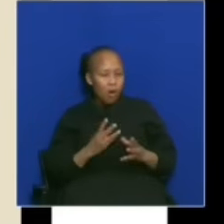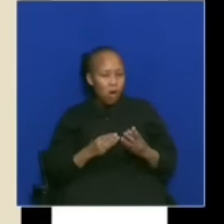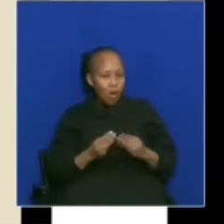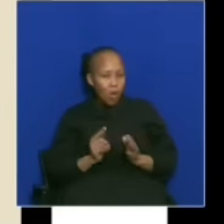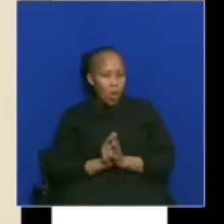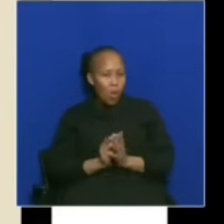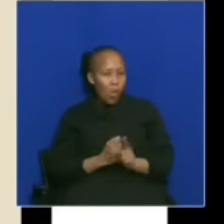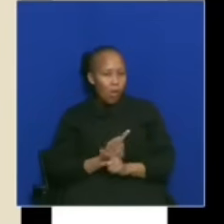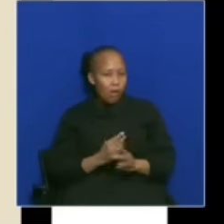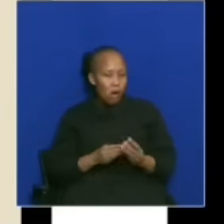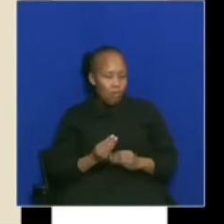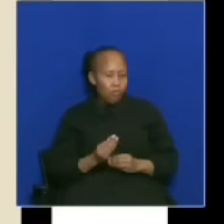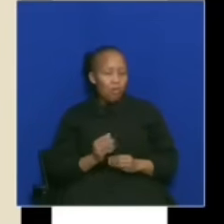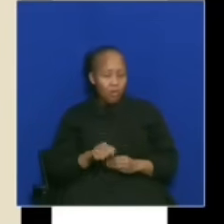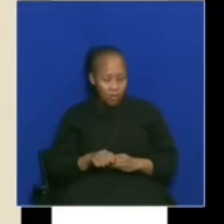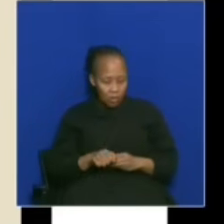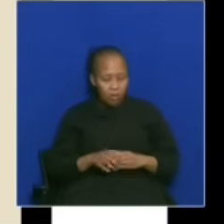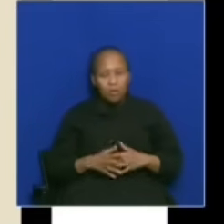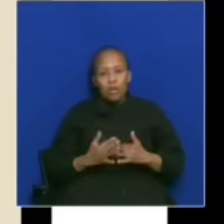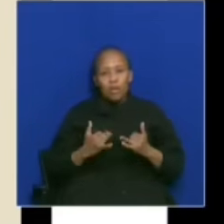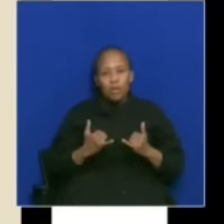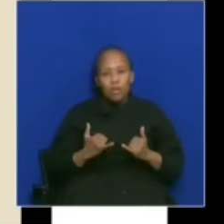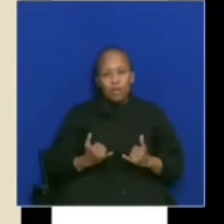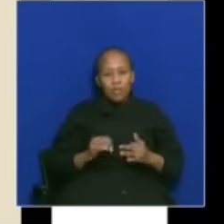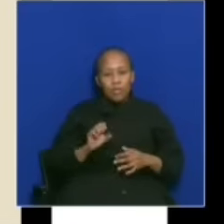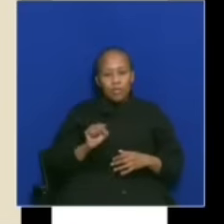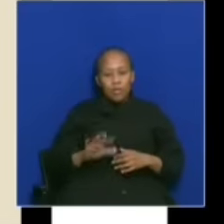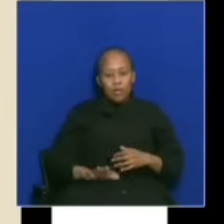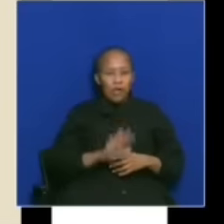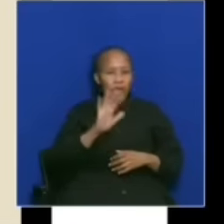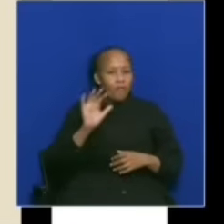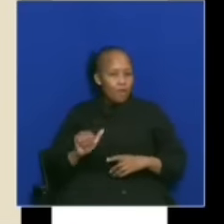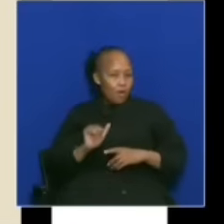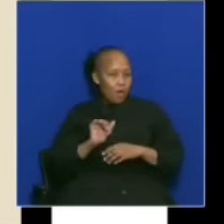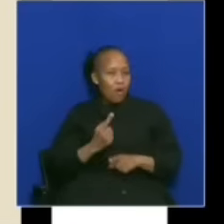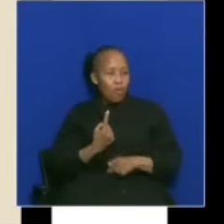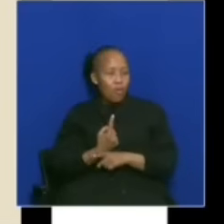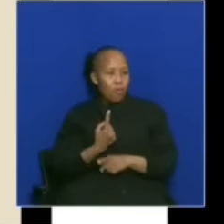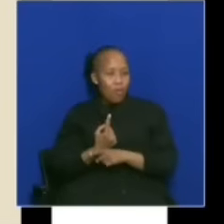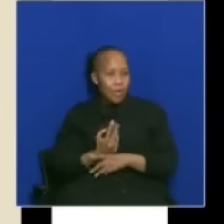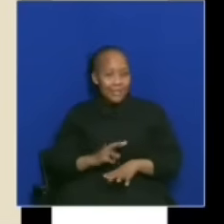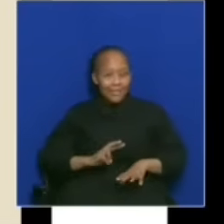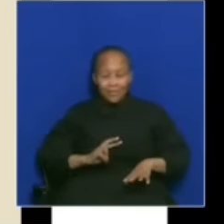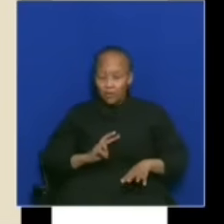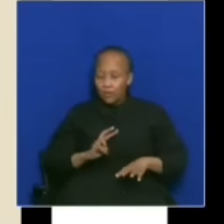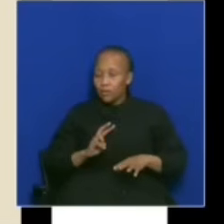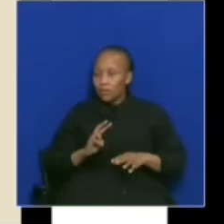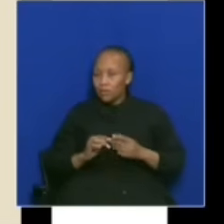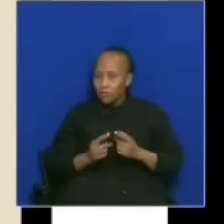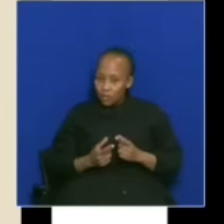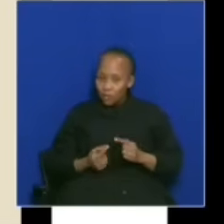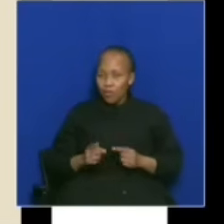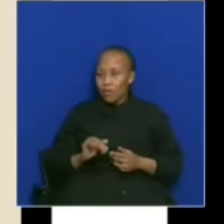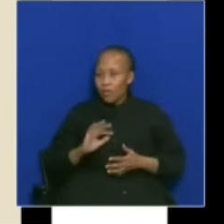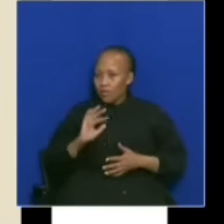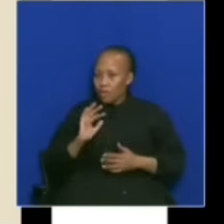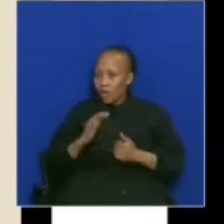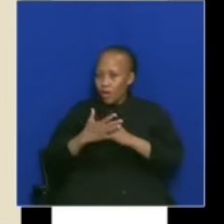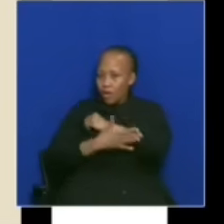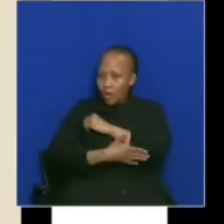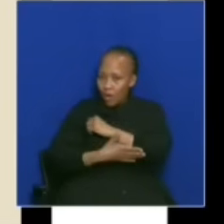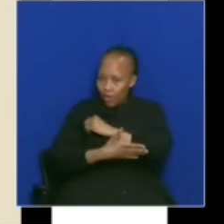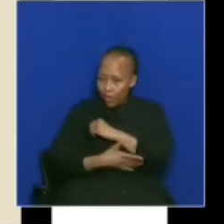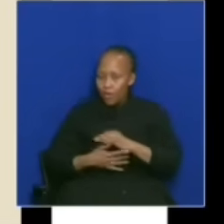Mr. Abramji, just when South Africa needs every cent available to combat the pandemic and the country is crying out for the enforcement of our